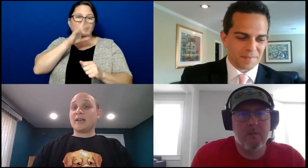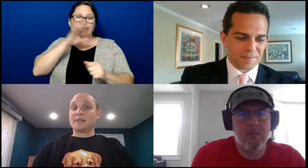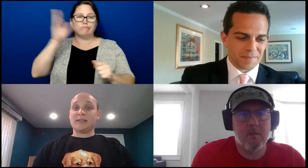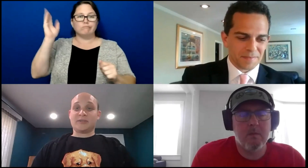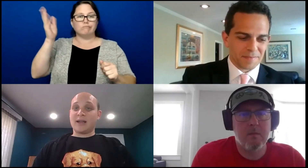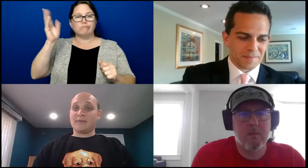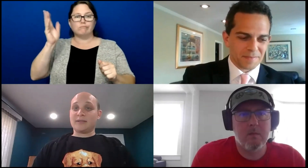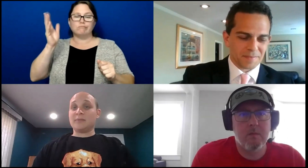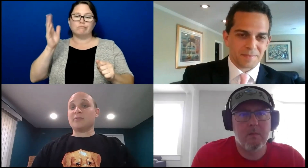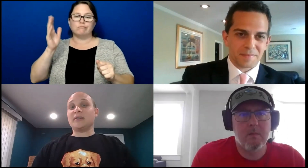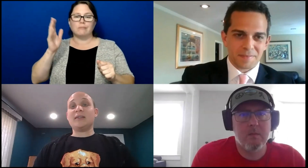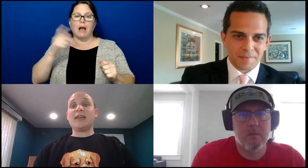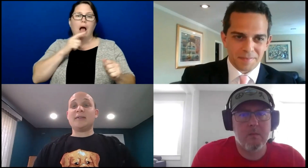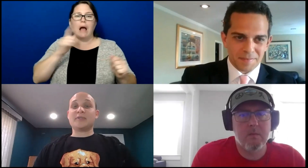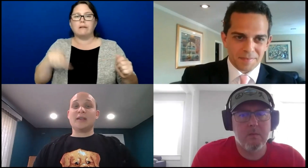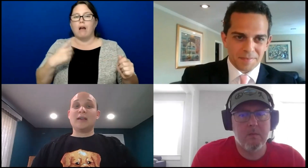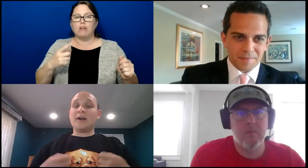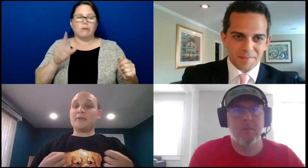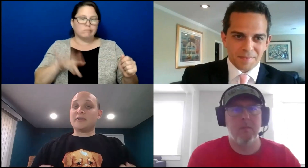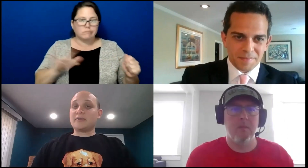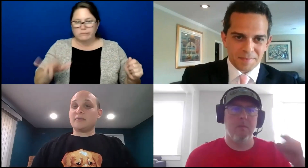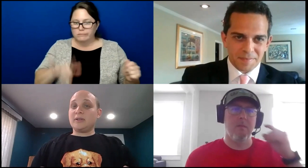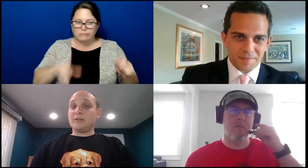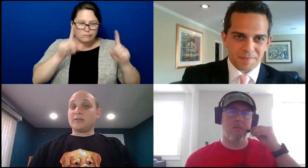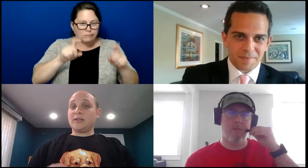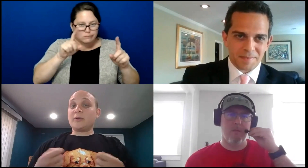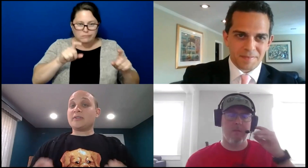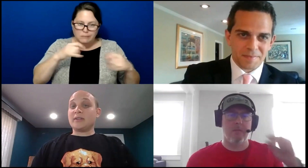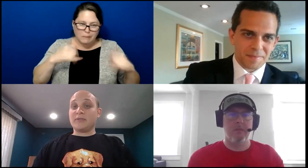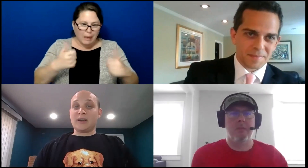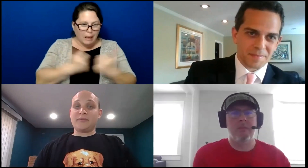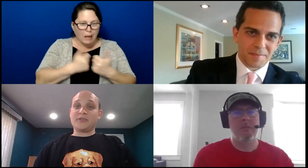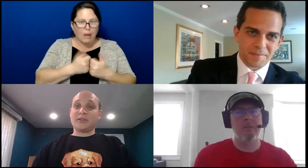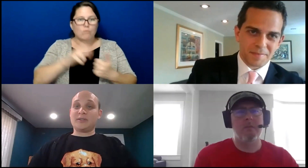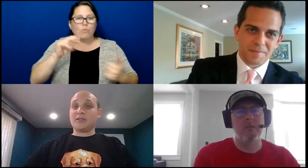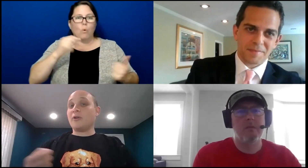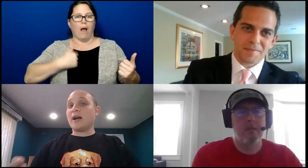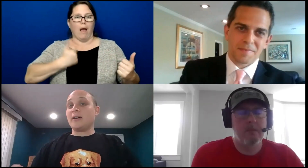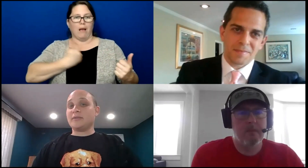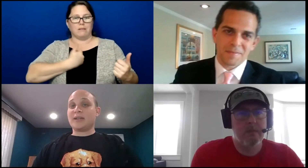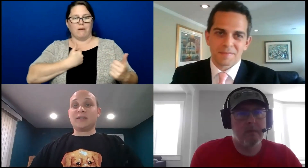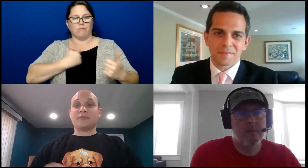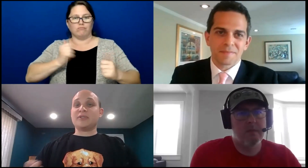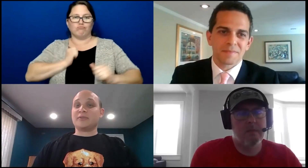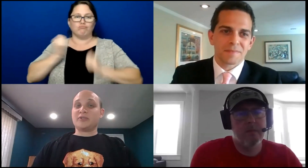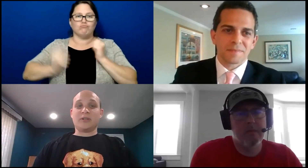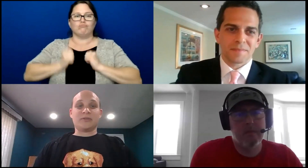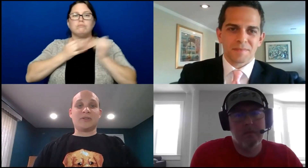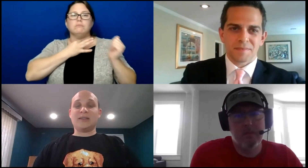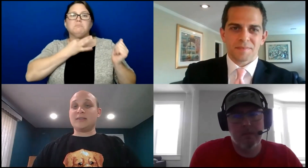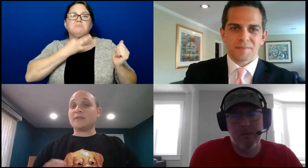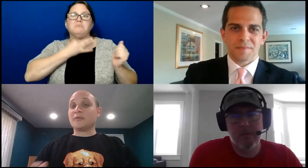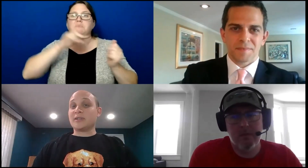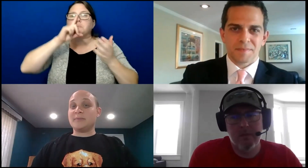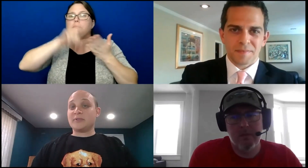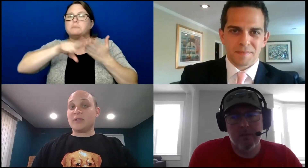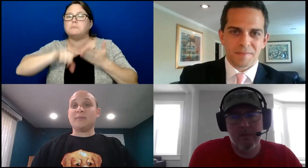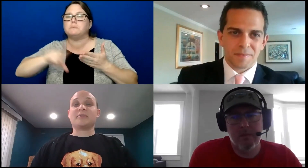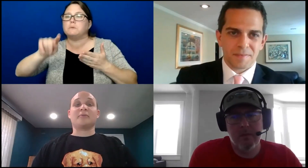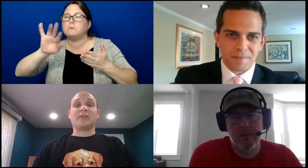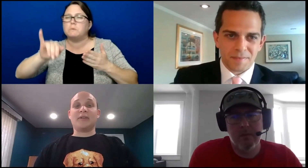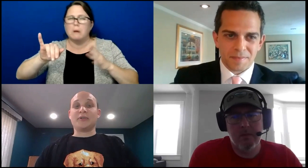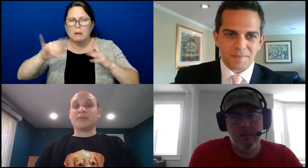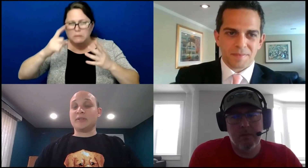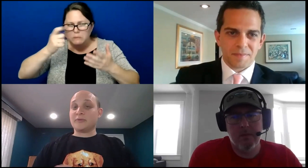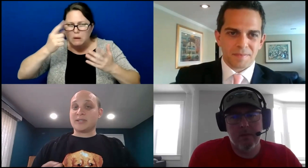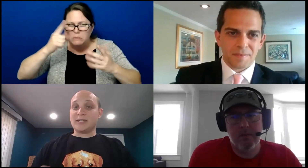who sat and clicked around and played the games. I was inquisitive enough to go out and kind of research and understand the different types of games